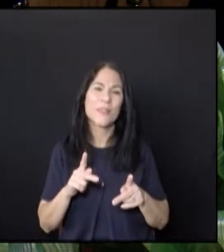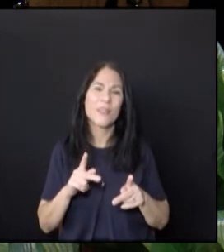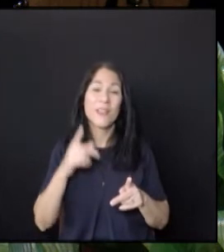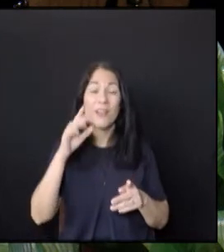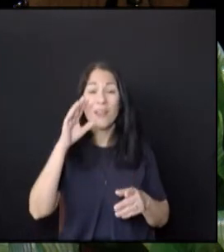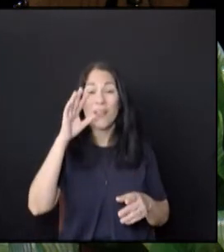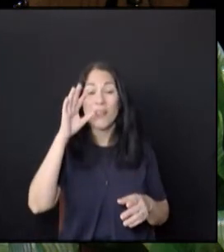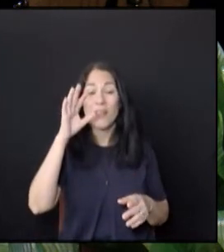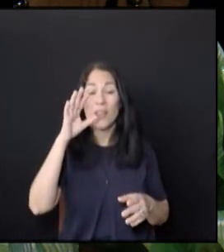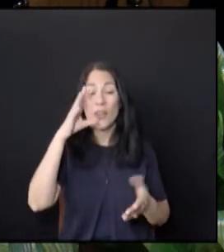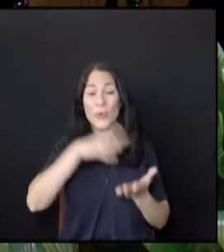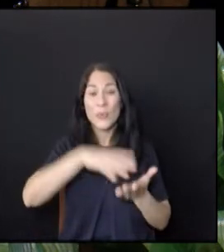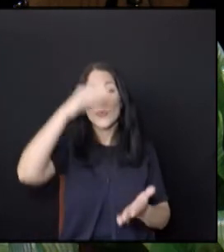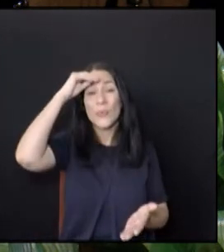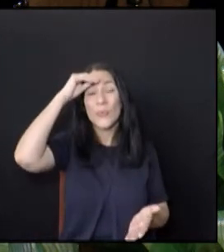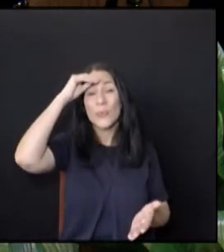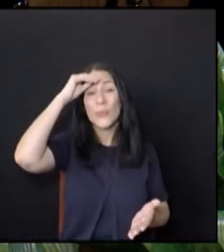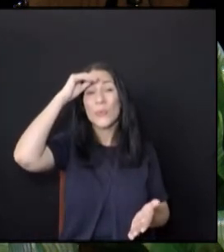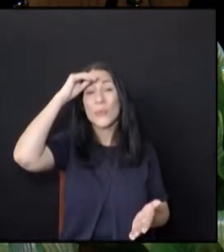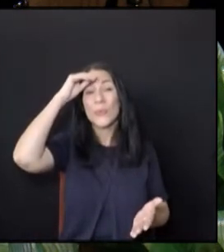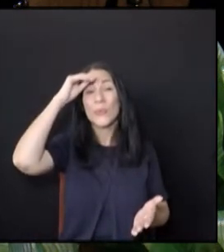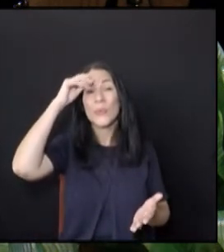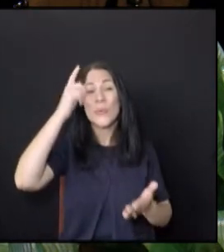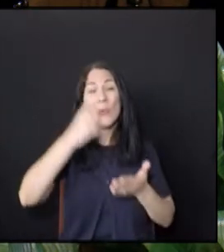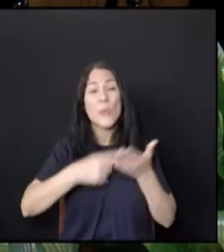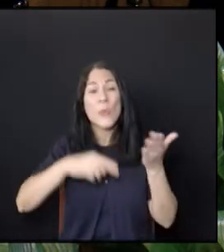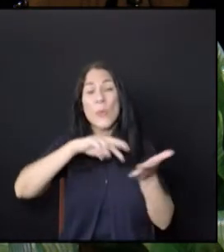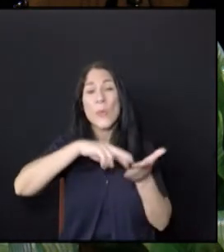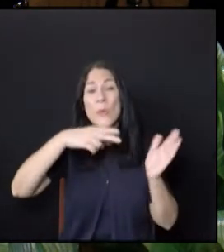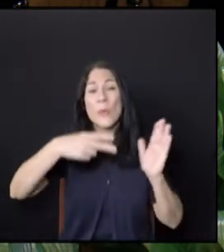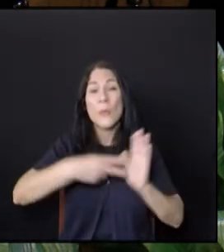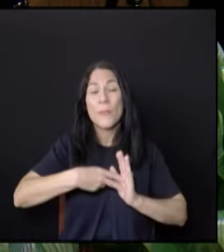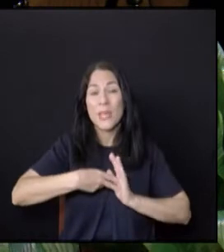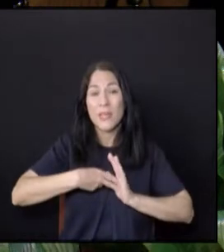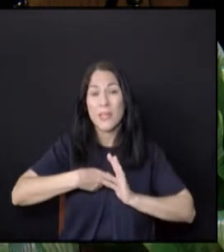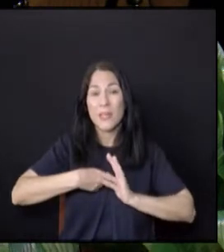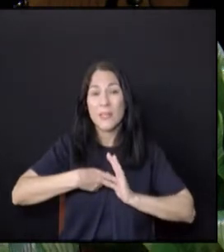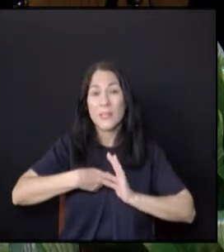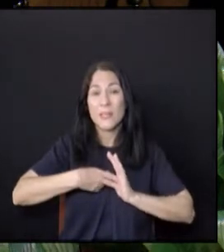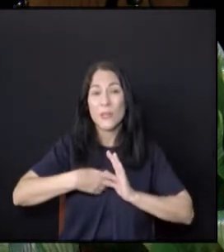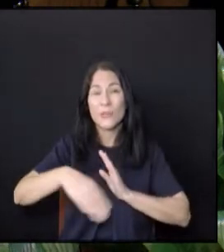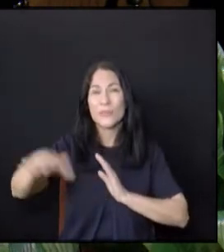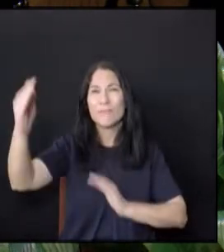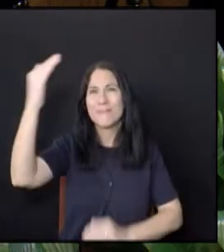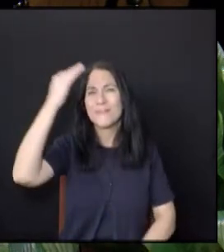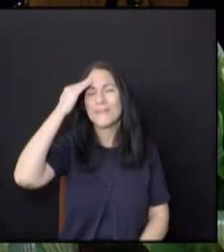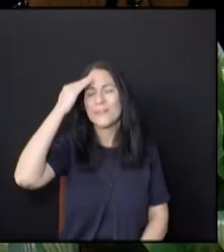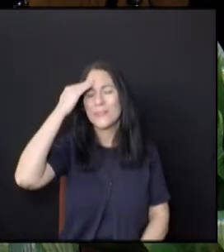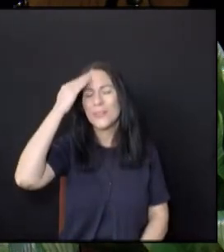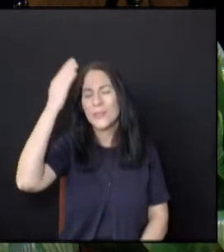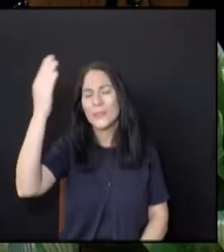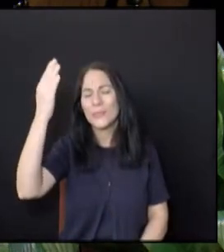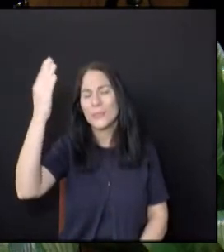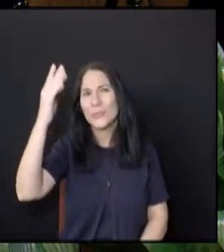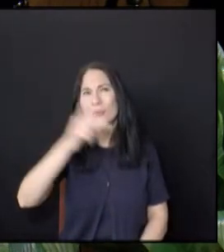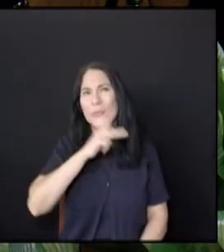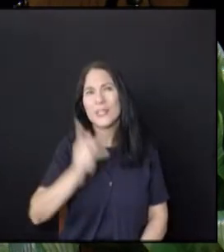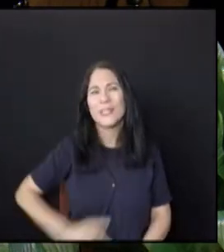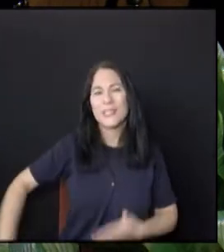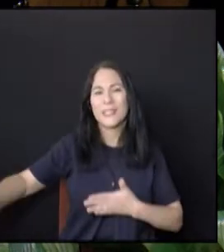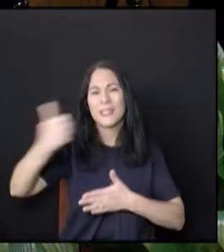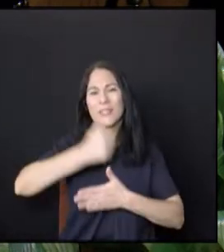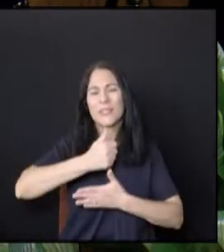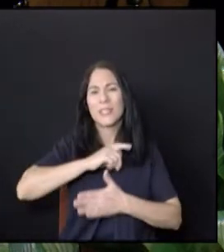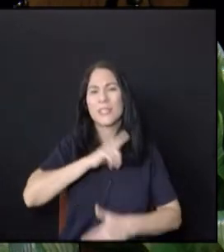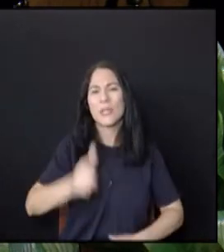discover with eyes opened, O God, what it means to know you as the King of Kings and the Lord of